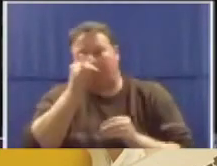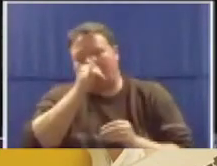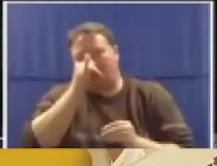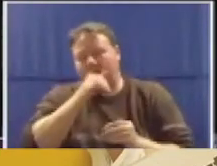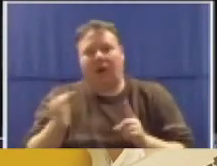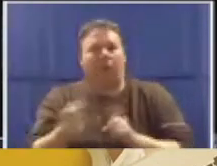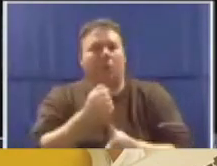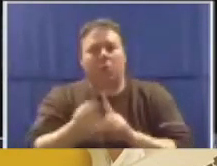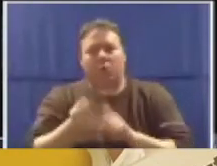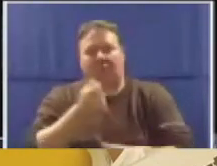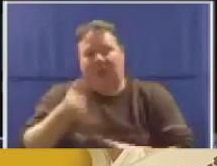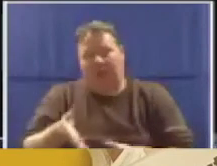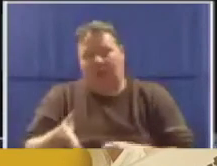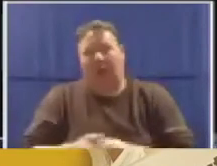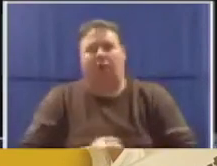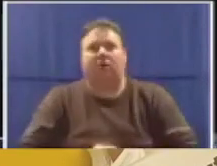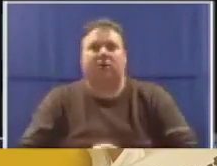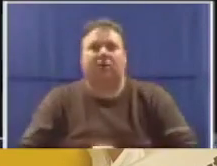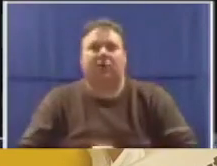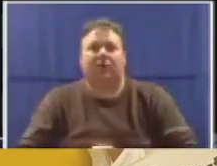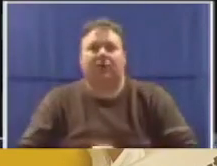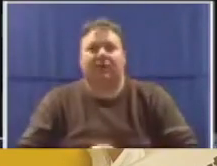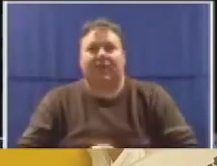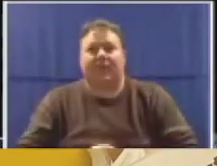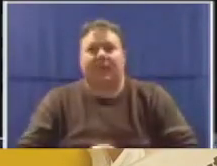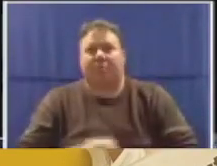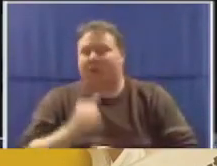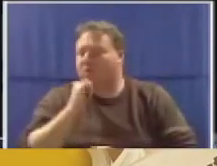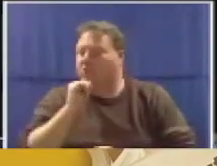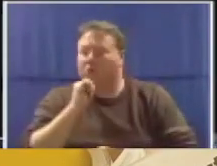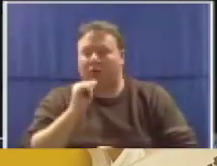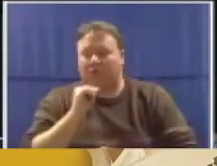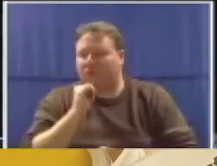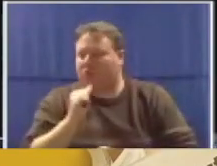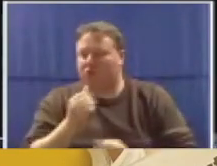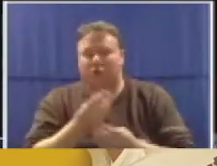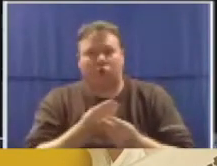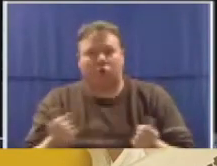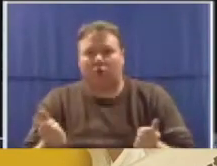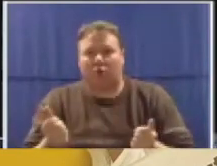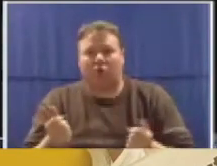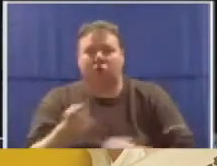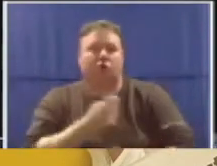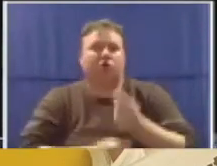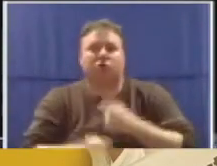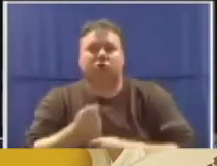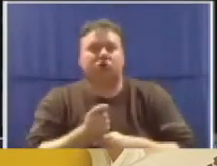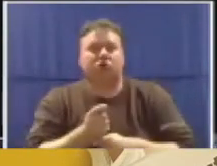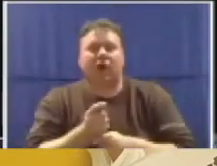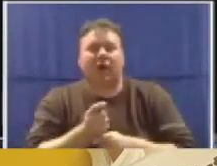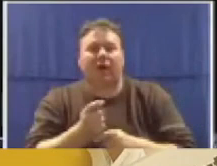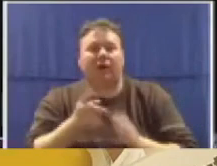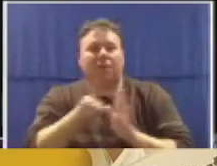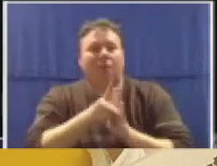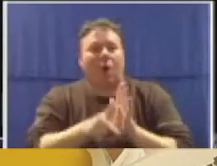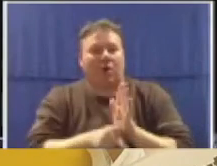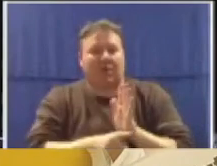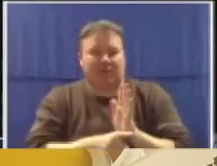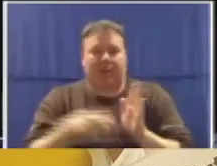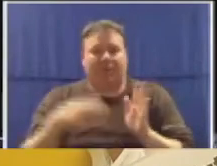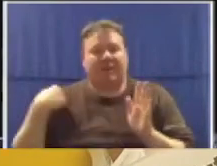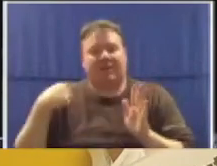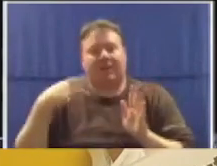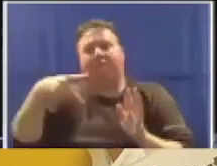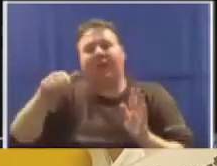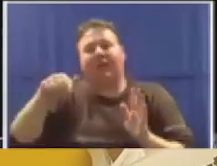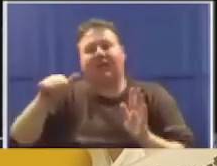our services. But no, it is not mainly going to be a solution of trade policy, Minister Patel. It is mainly going